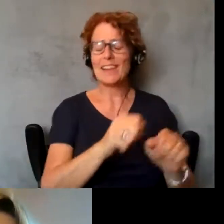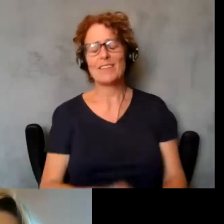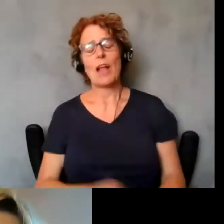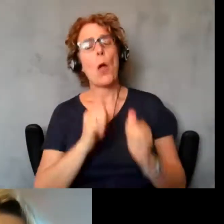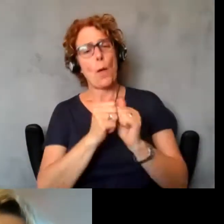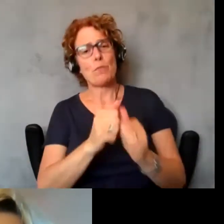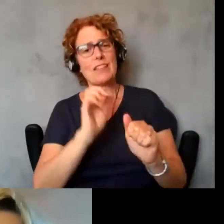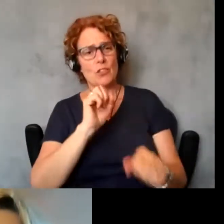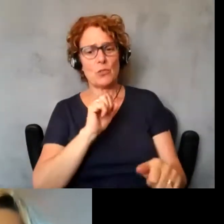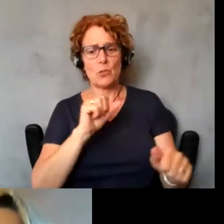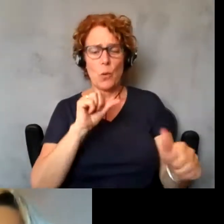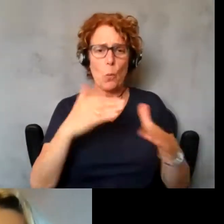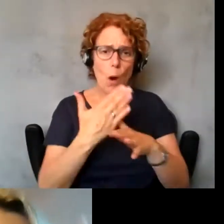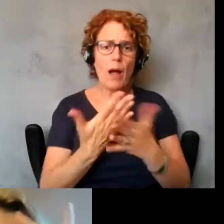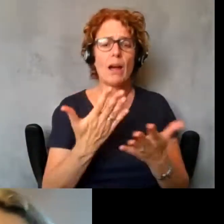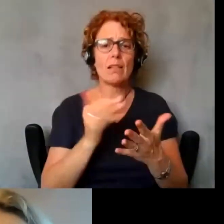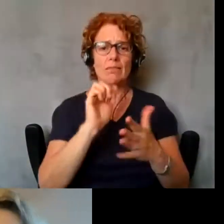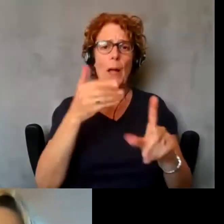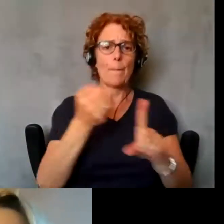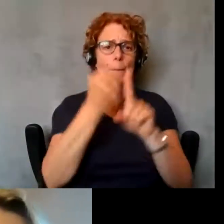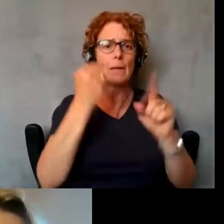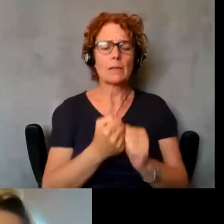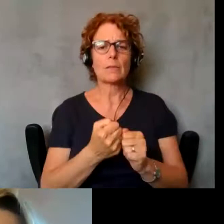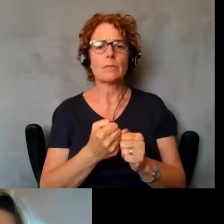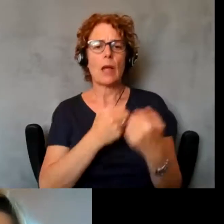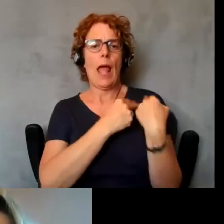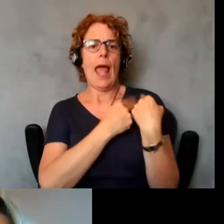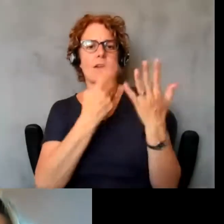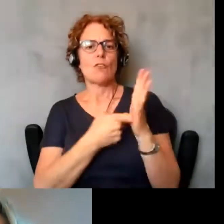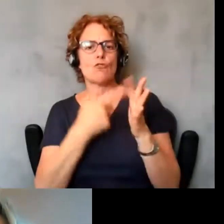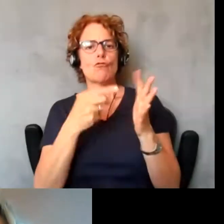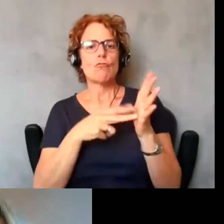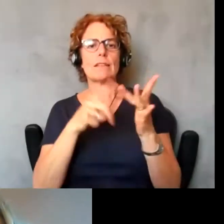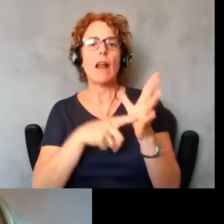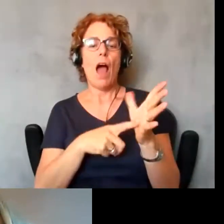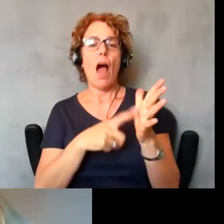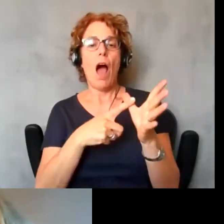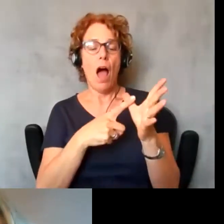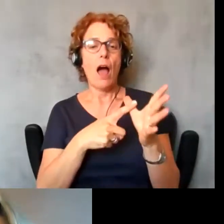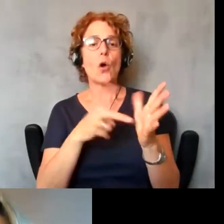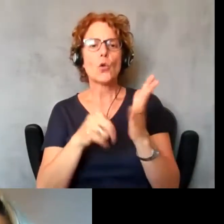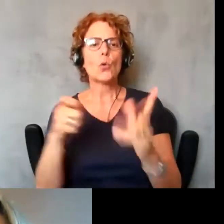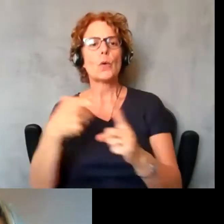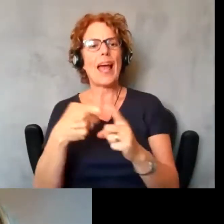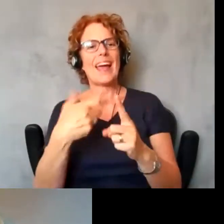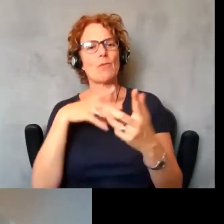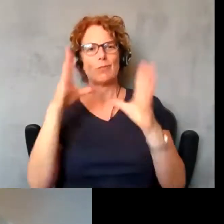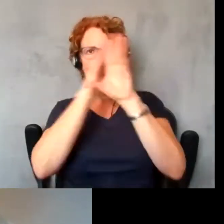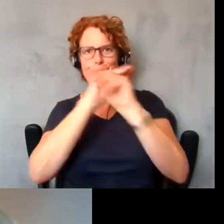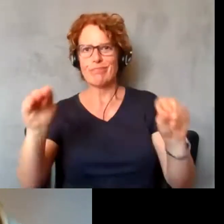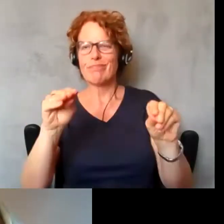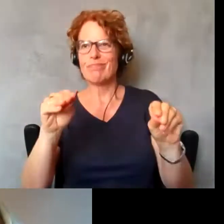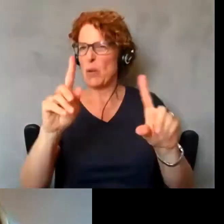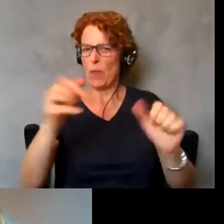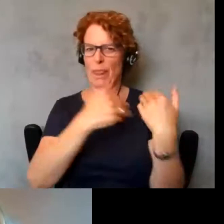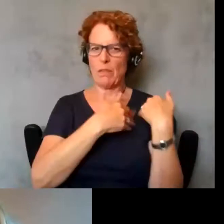and the impact that you have. I'm going to hand over now to Retina UK, because I know that they want to just share some information about what they do. Just beforehand,